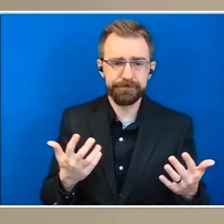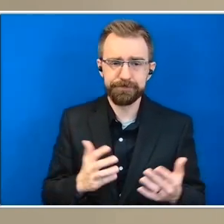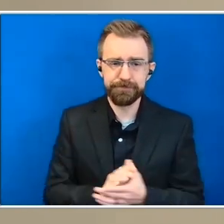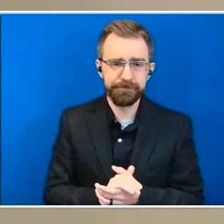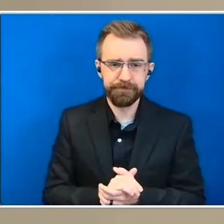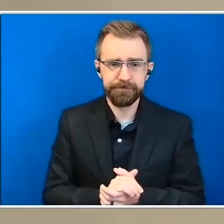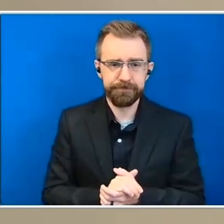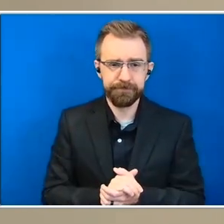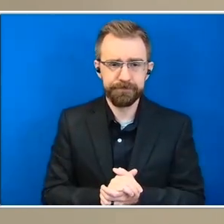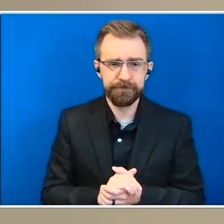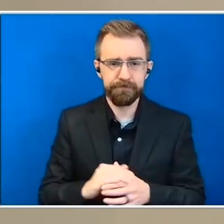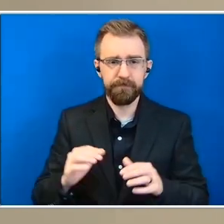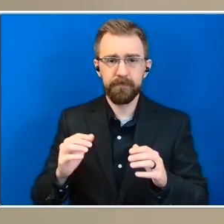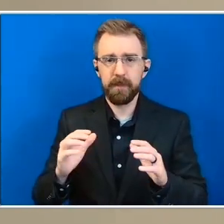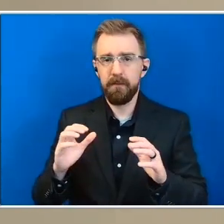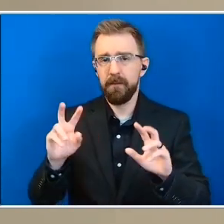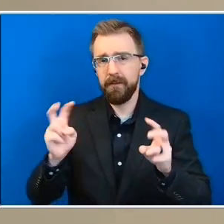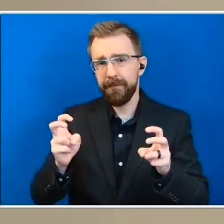educated guess,